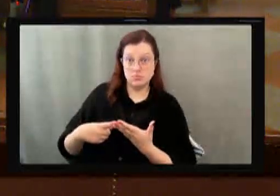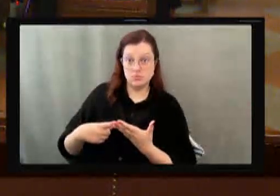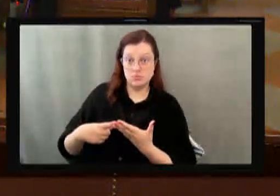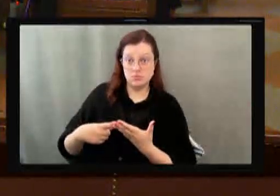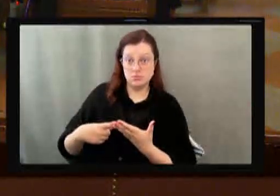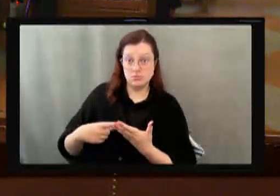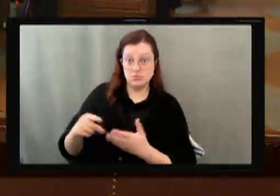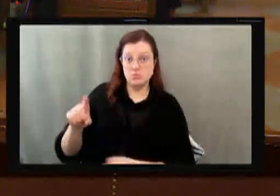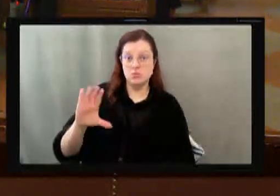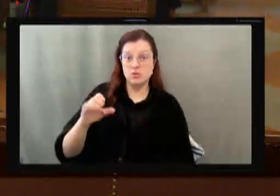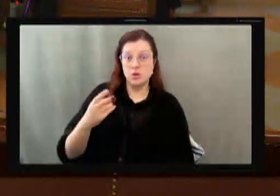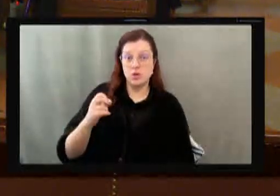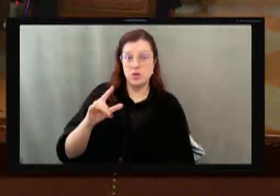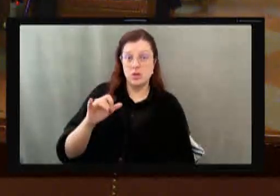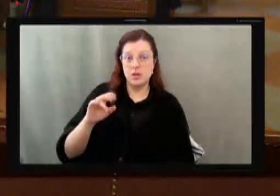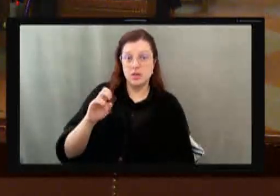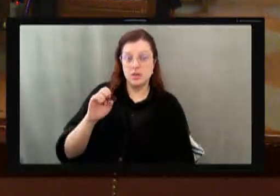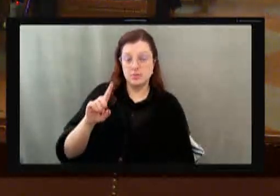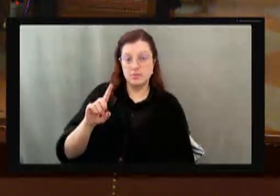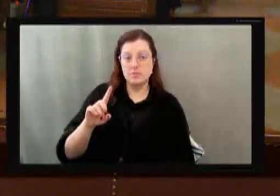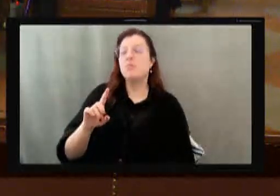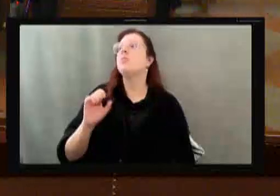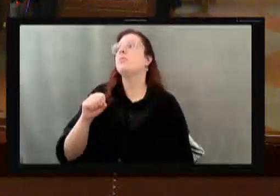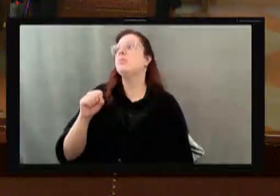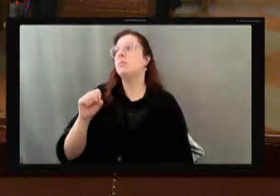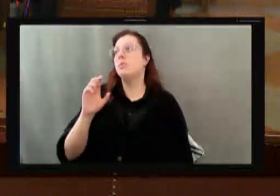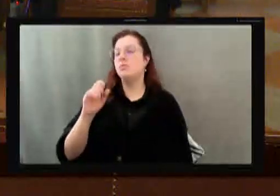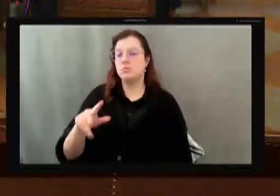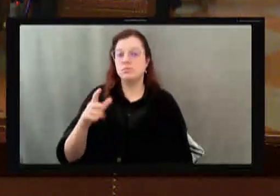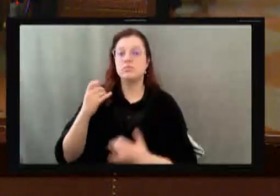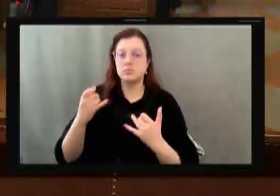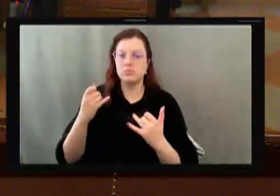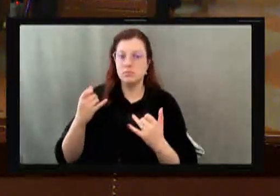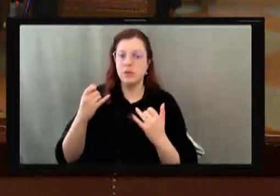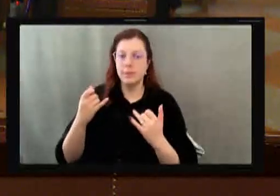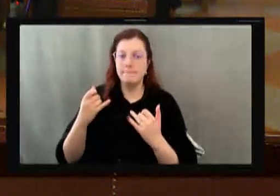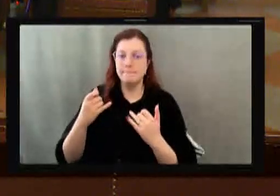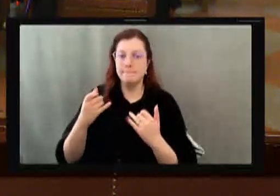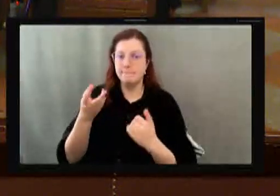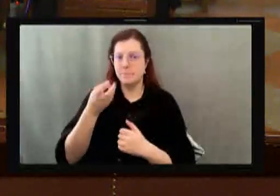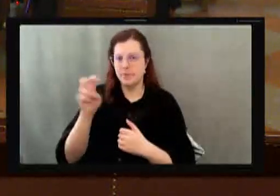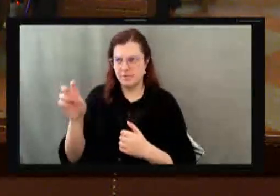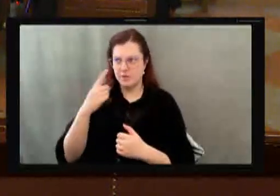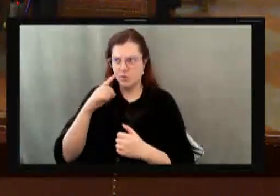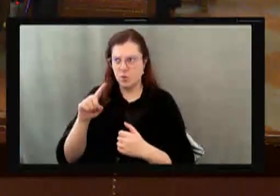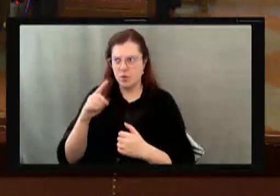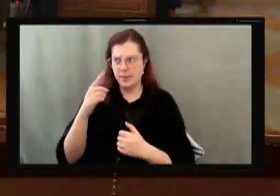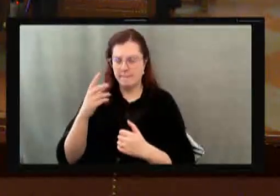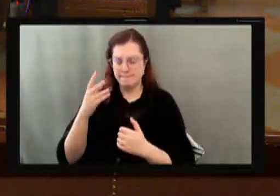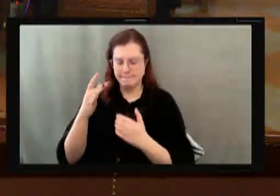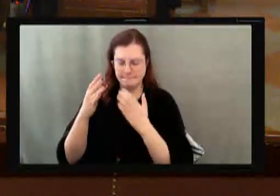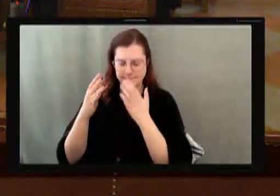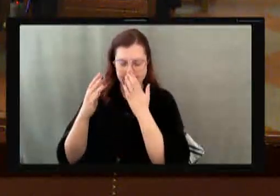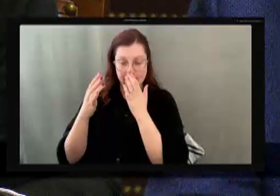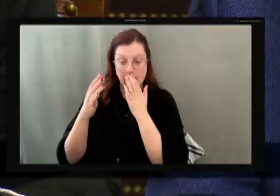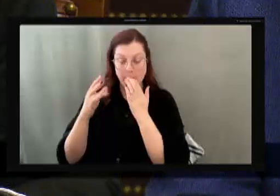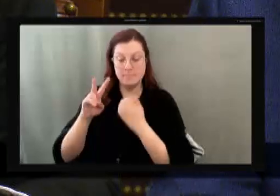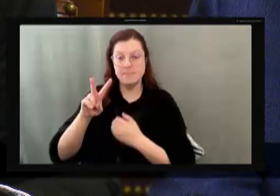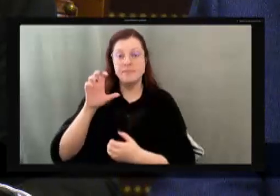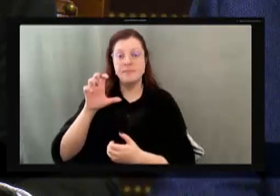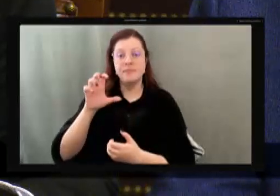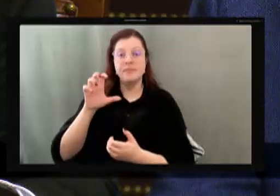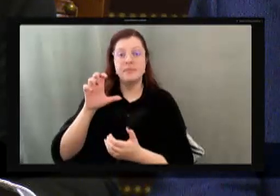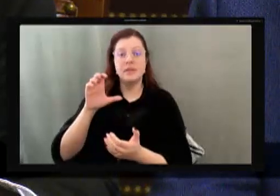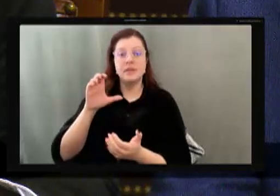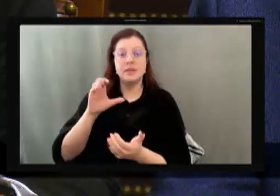Councilperson Charlin. Yeah, this interdepartmental transfer for $200,000 for